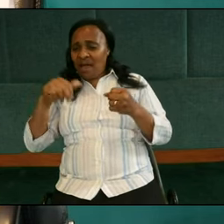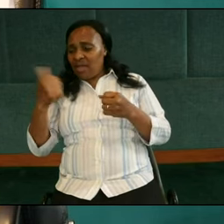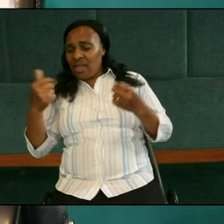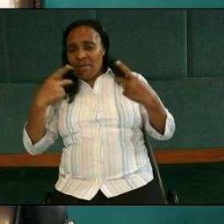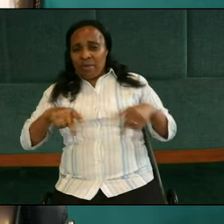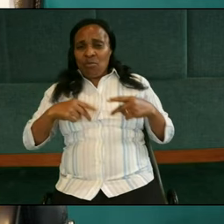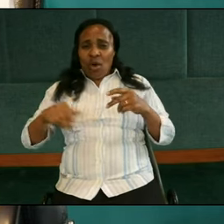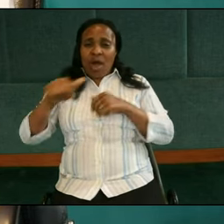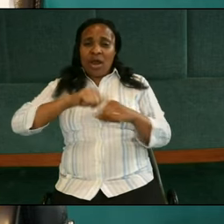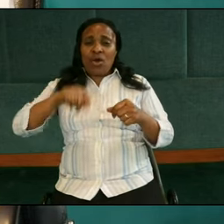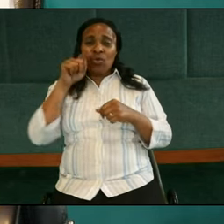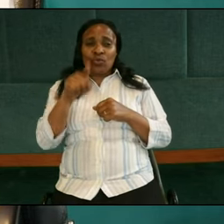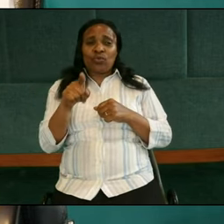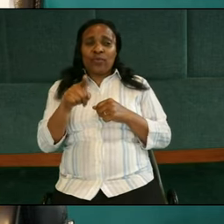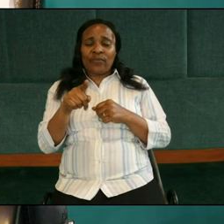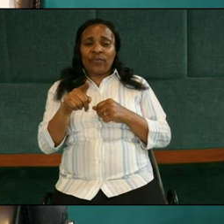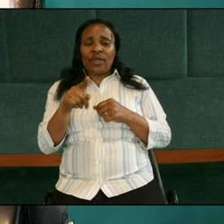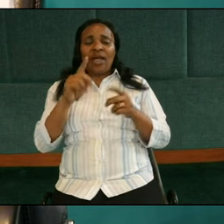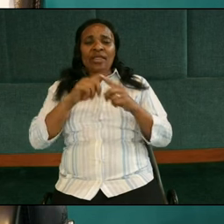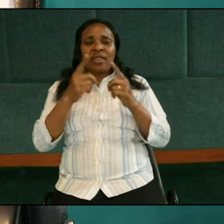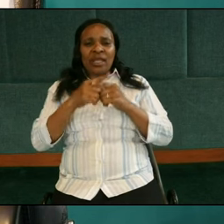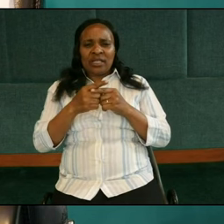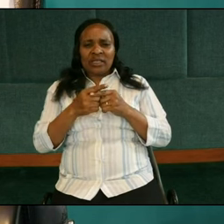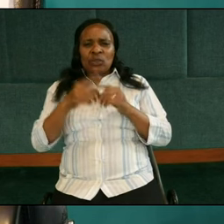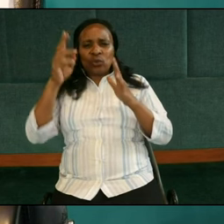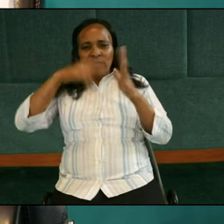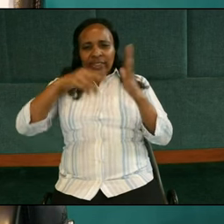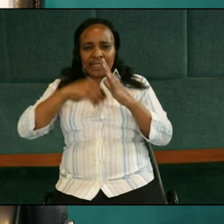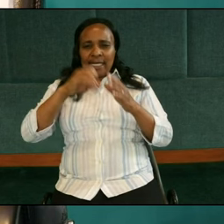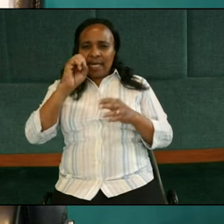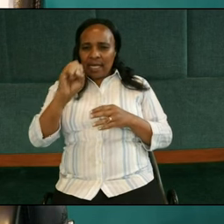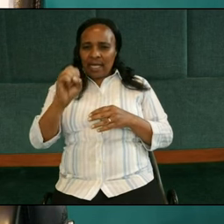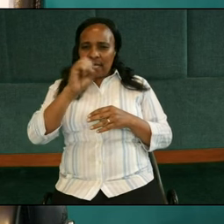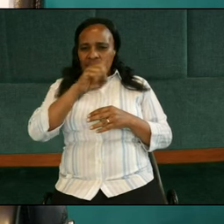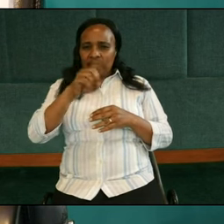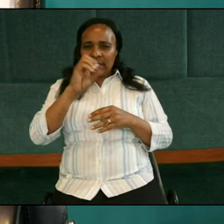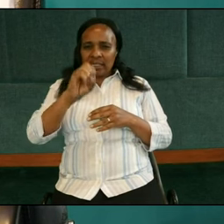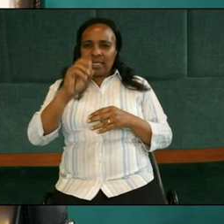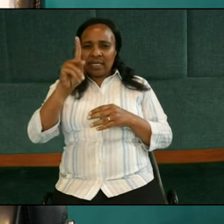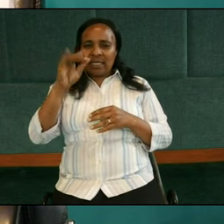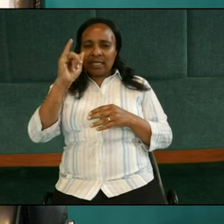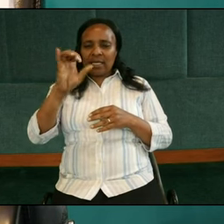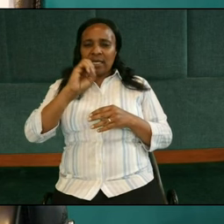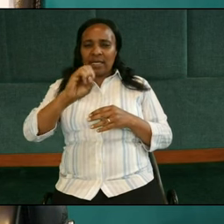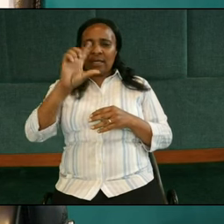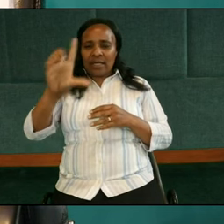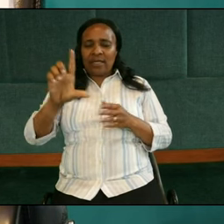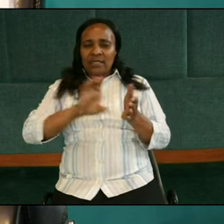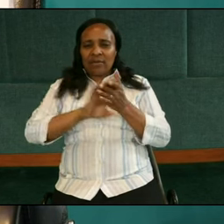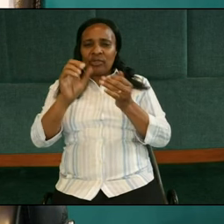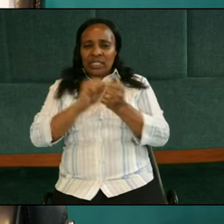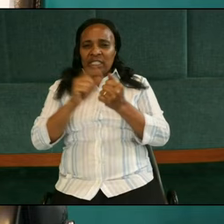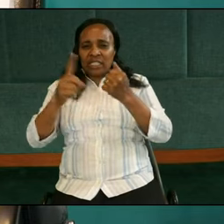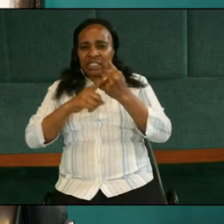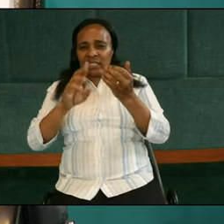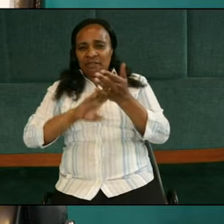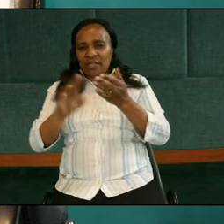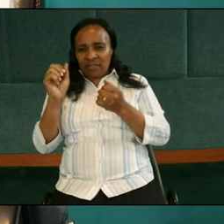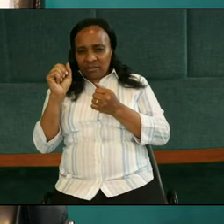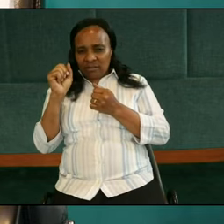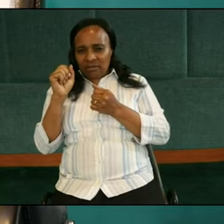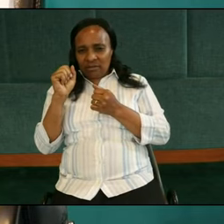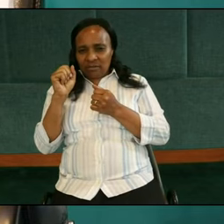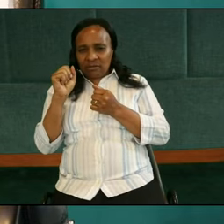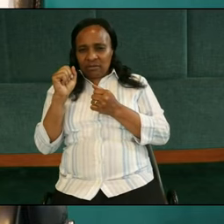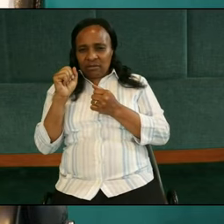okay? And then we can read Ezekiel chapter 16, verse 14. I'll ask Elsie to read that for